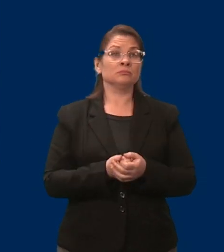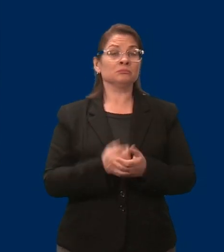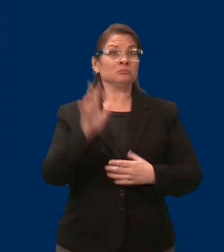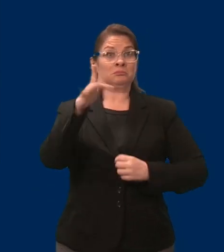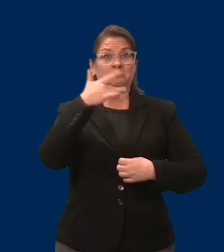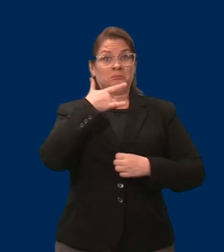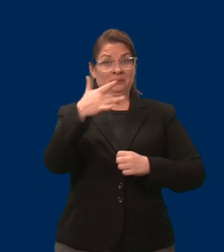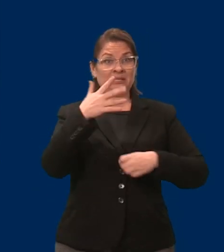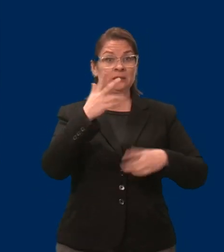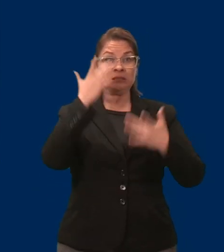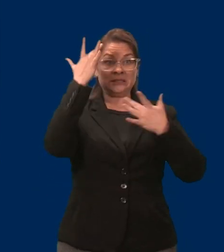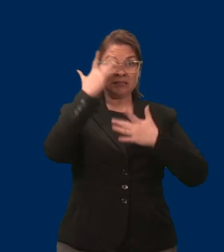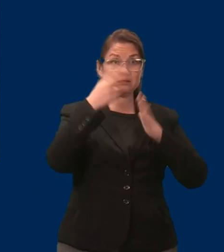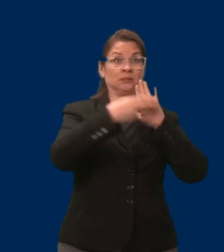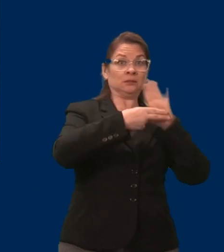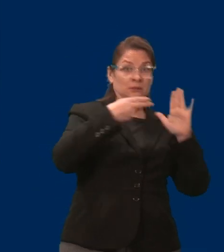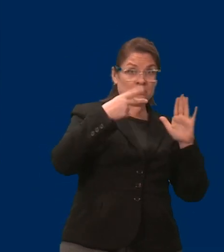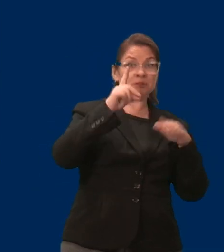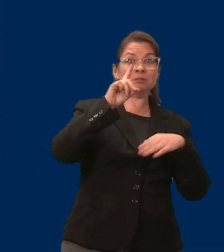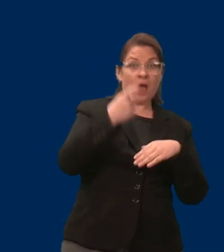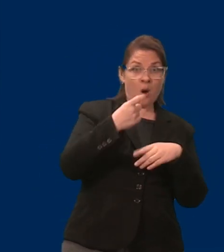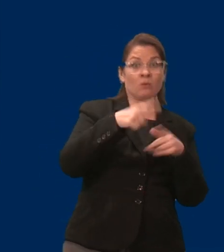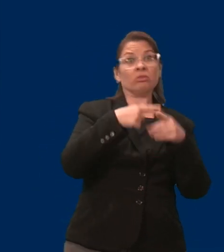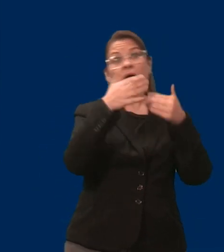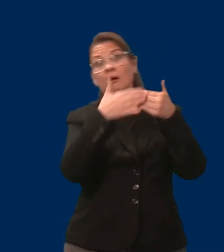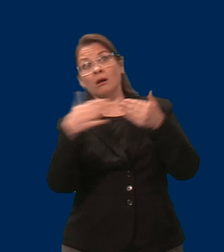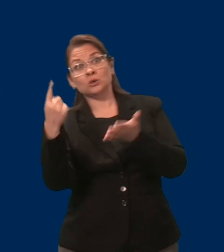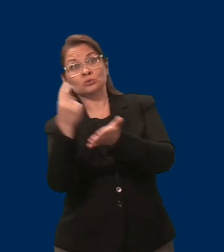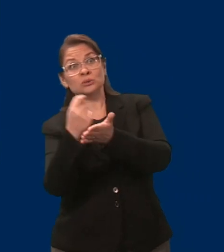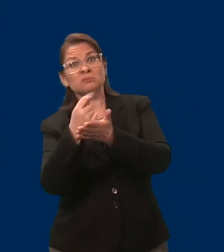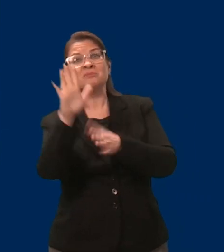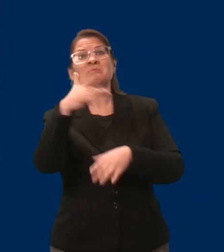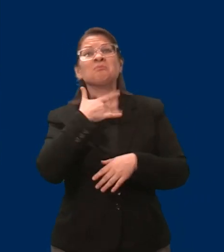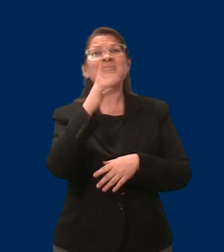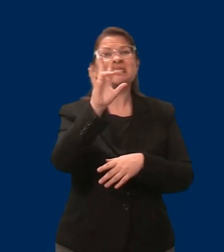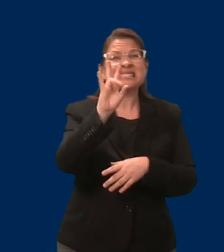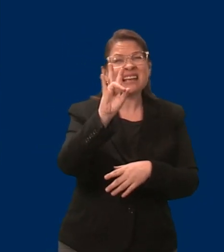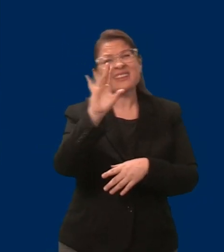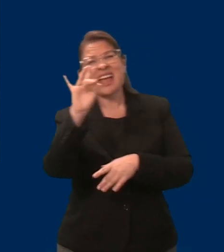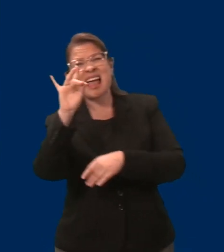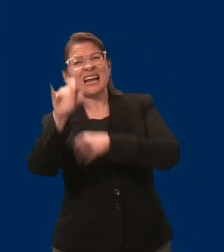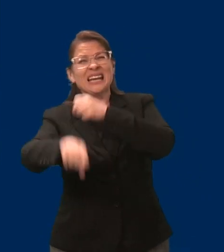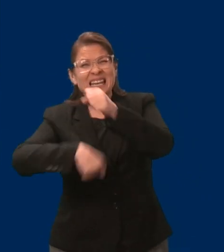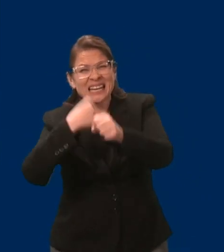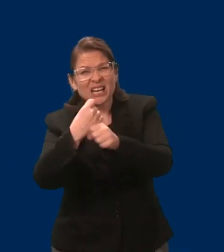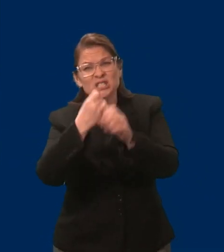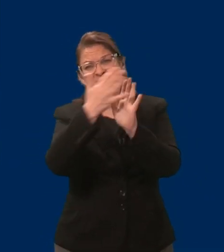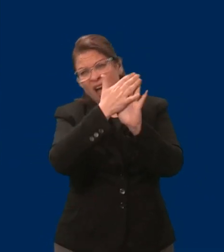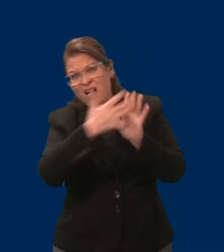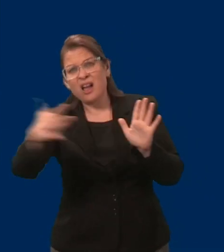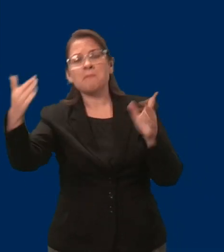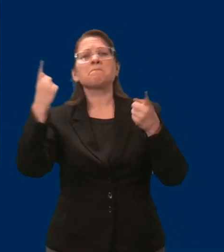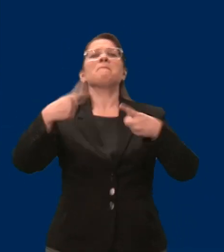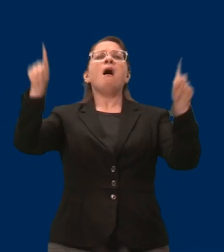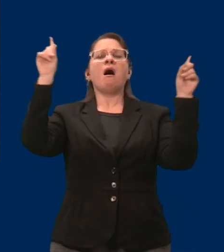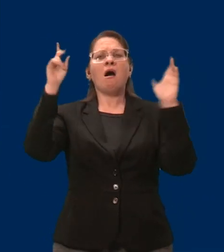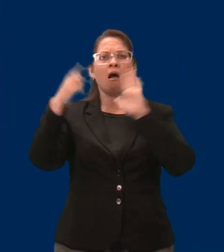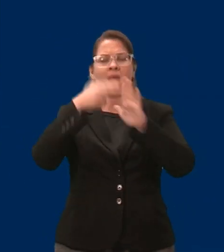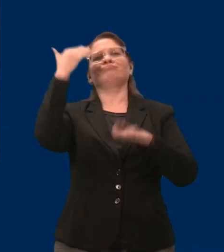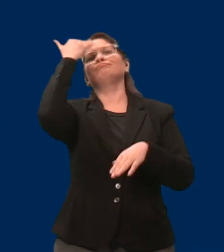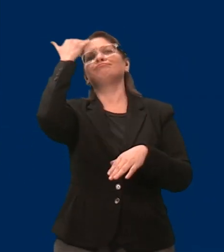a lot of times in the literature is 7 to 8 years. That can be the average time it takes for a patient to get to a rare disease